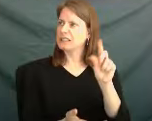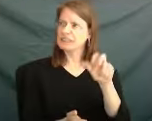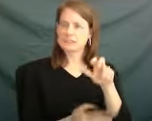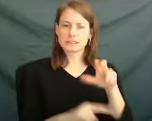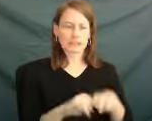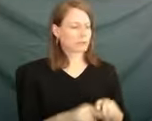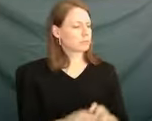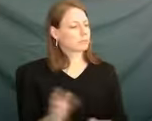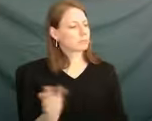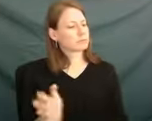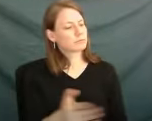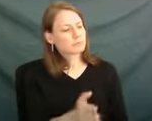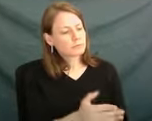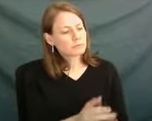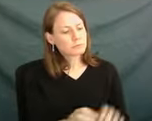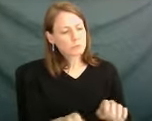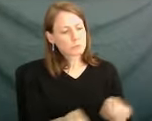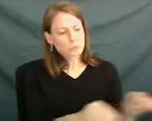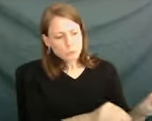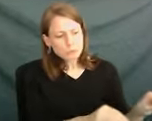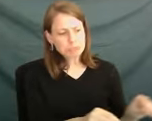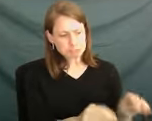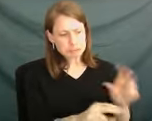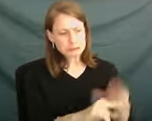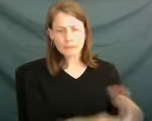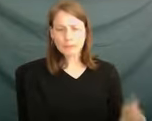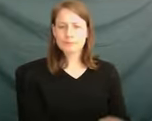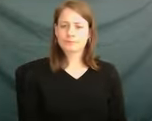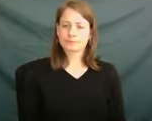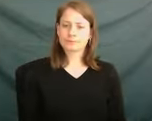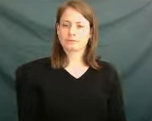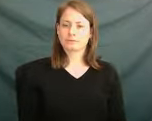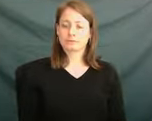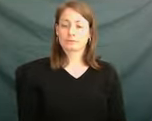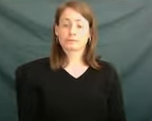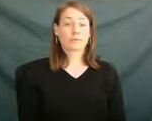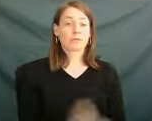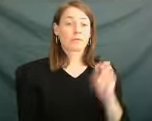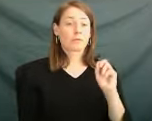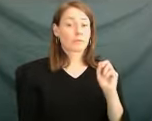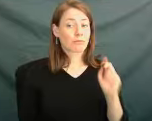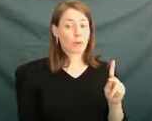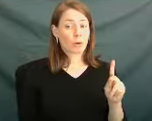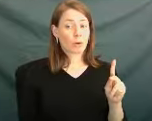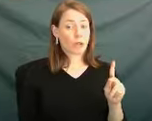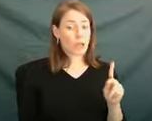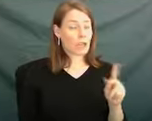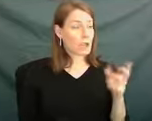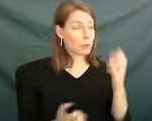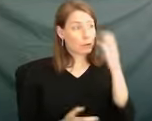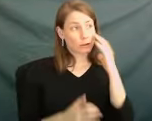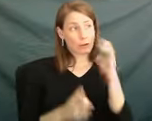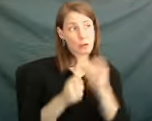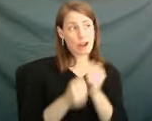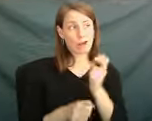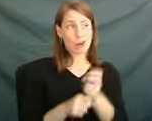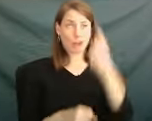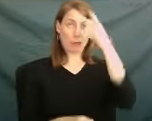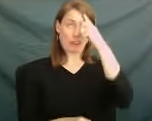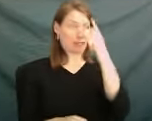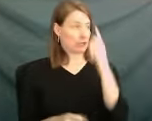So, I should be having how hard people think things were. So question 1. Easy.